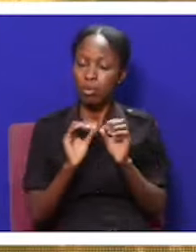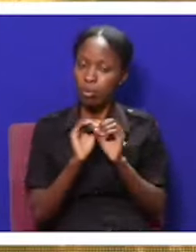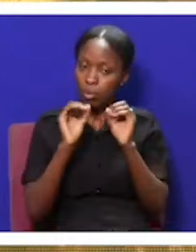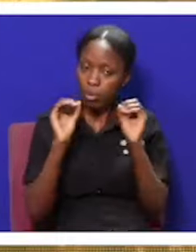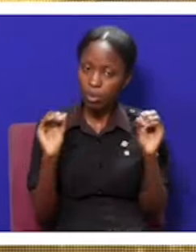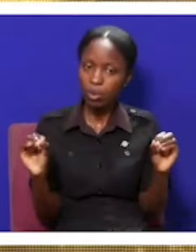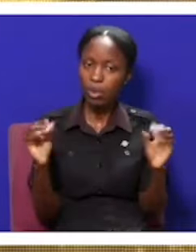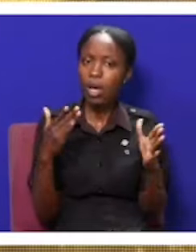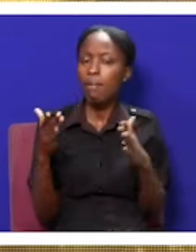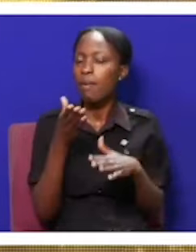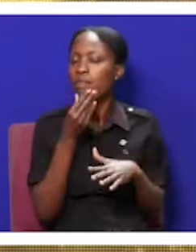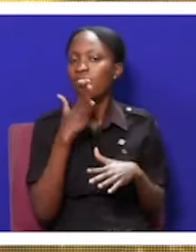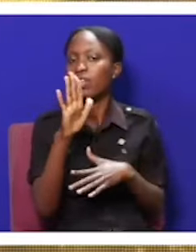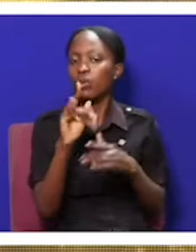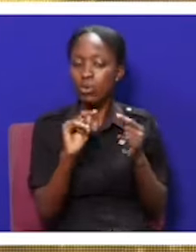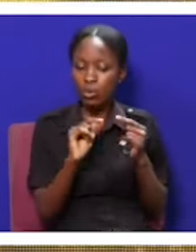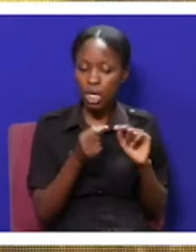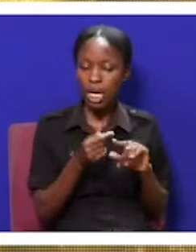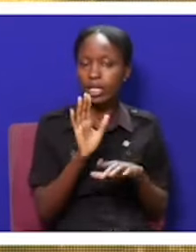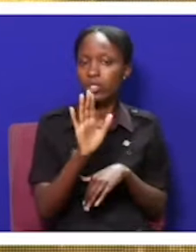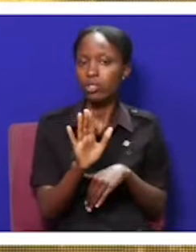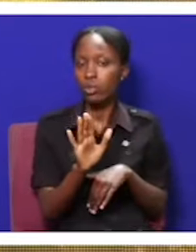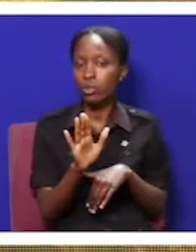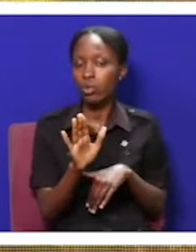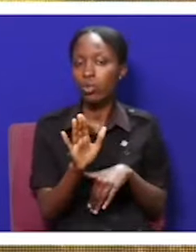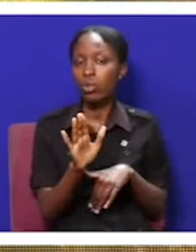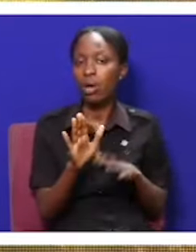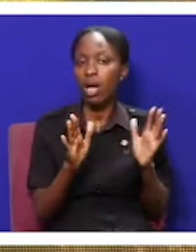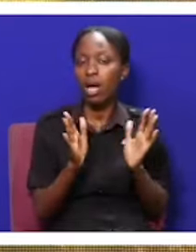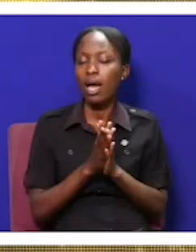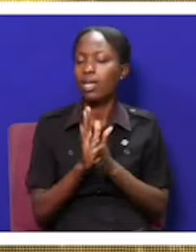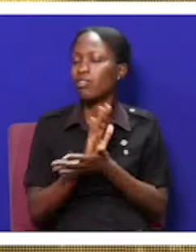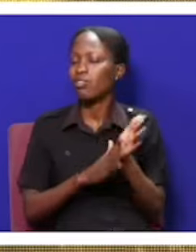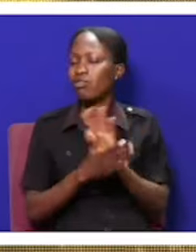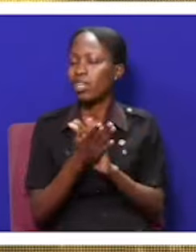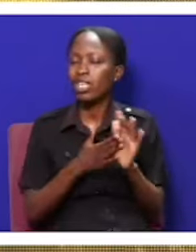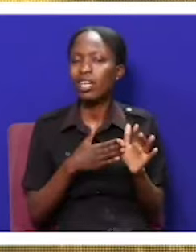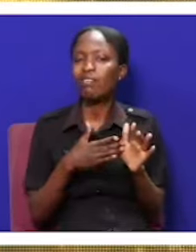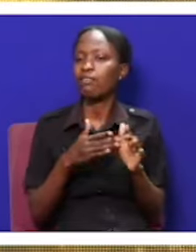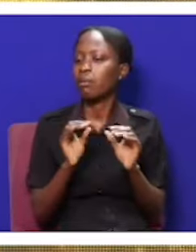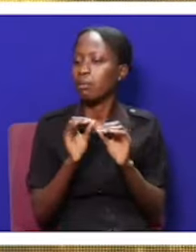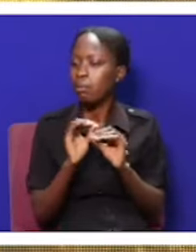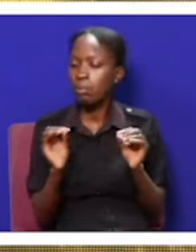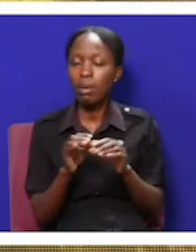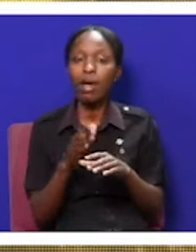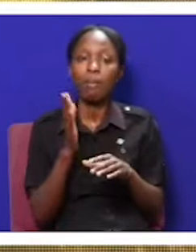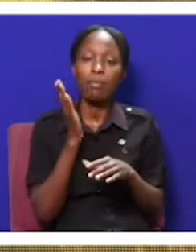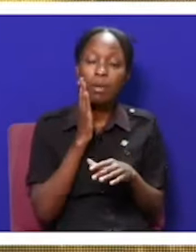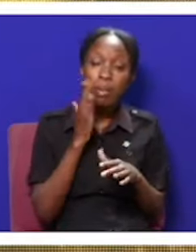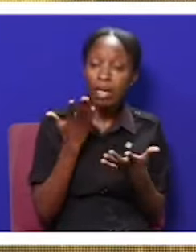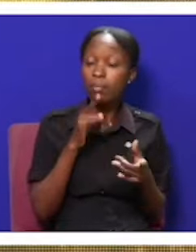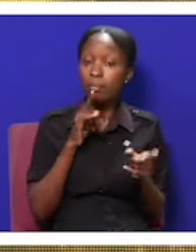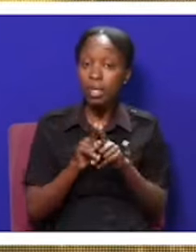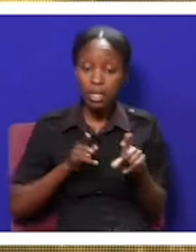your dad offended you, and you haven't forgiven him, or your mom, or your sibling, or your